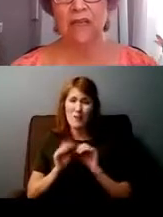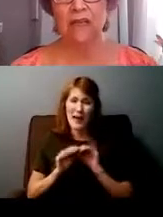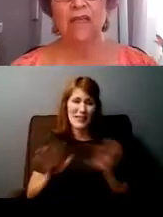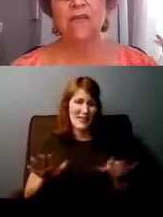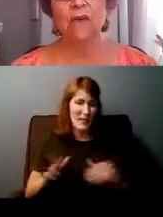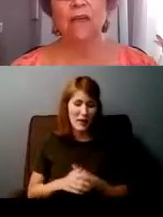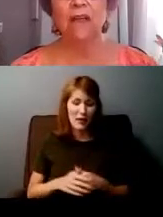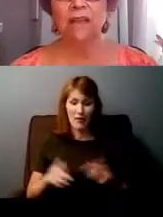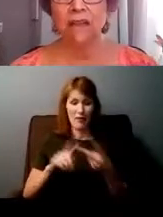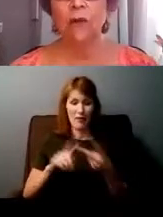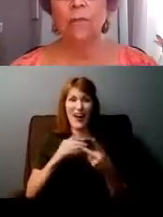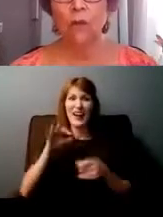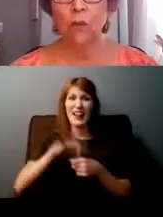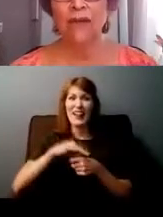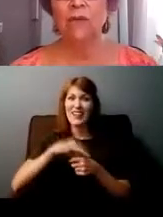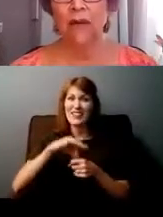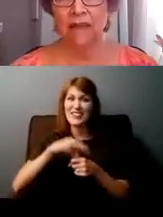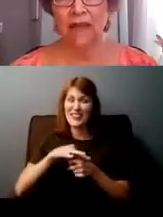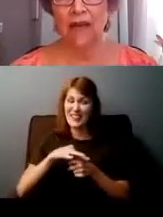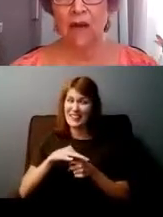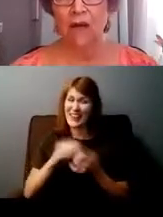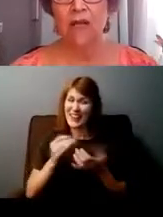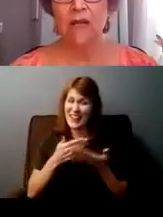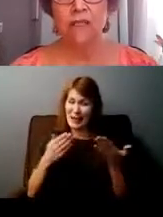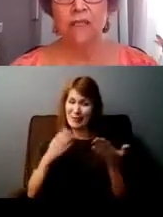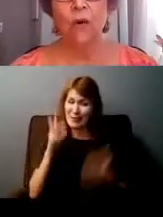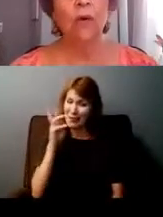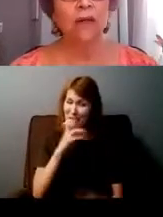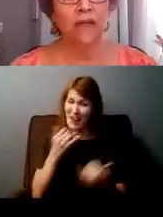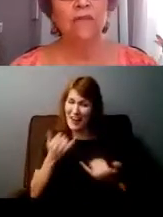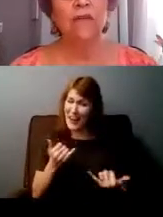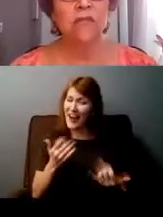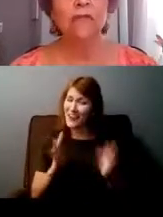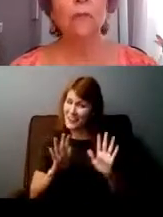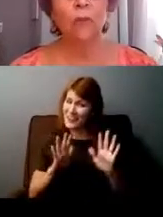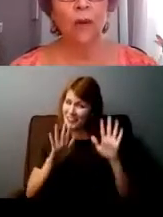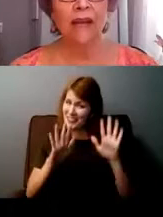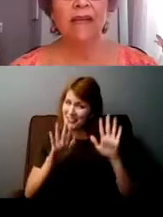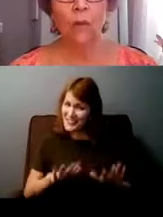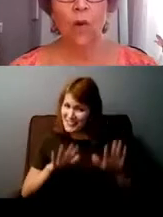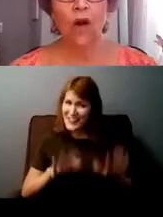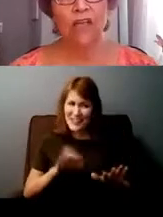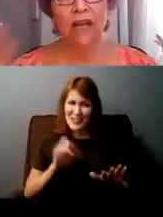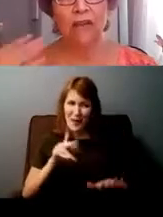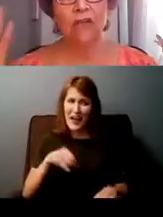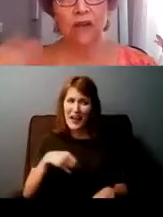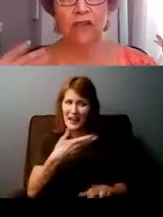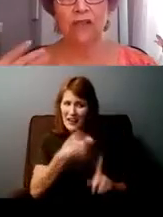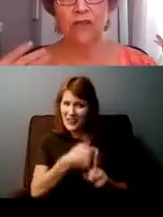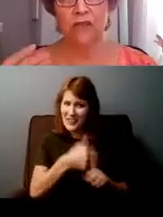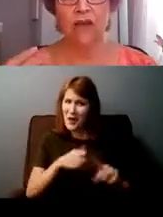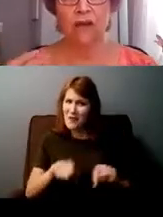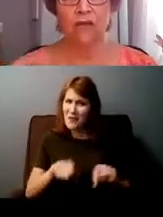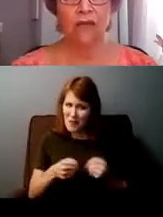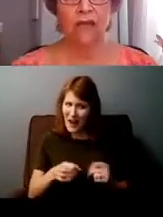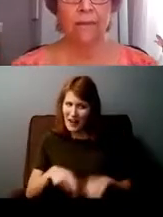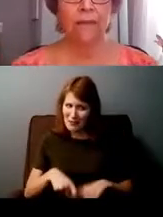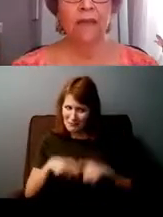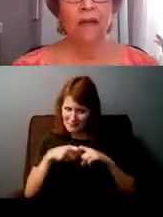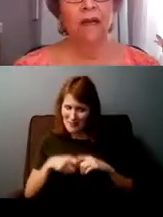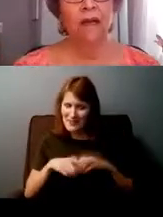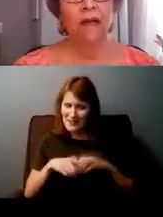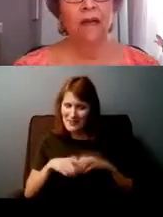election. Things are a little bit weird right now. So give yourself a break and watch how you talk to yourself.